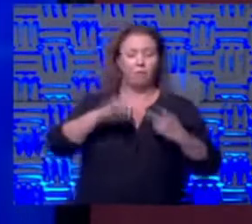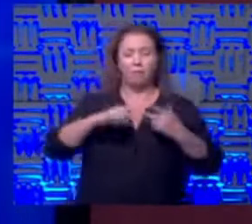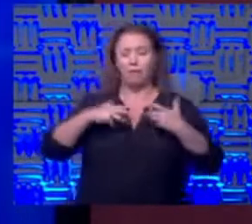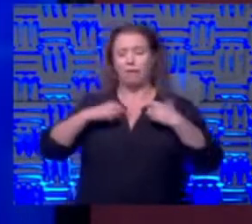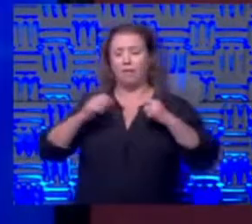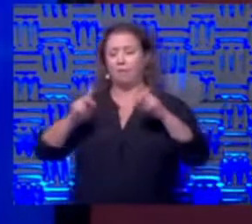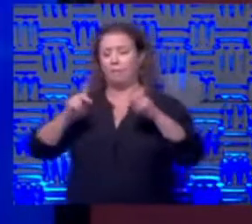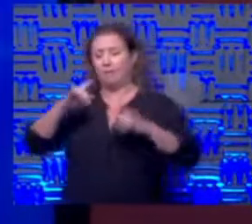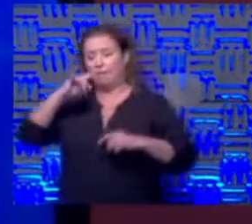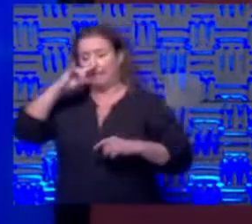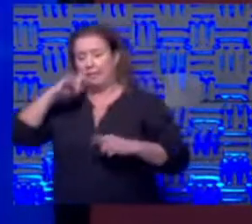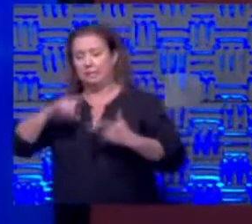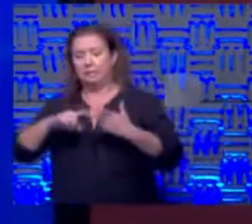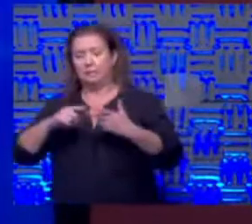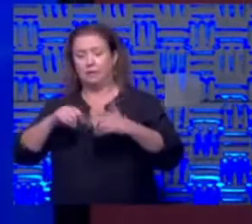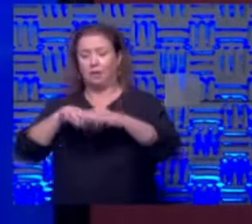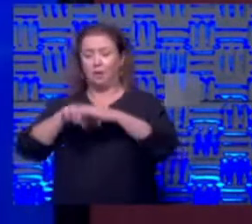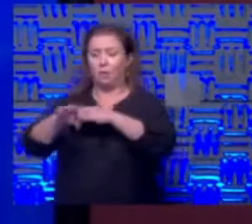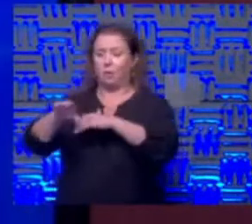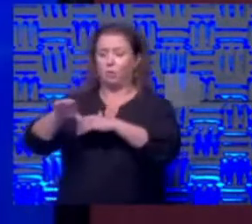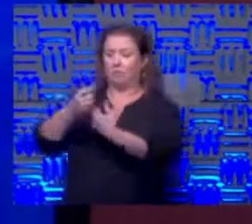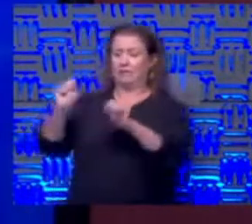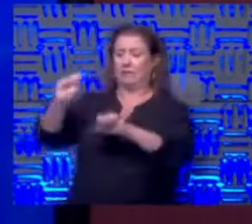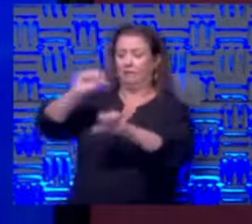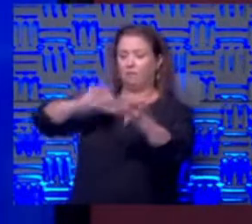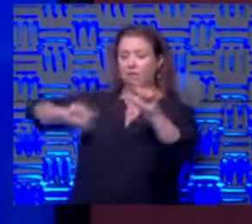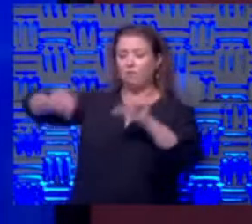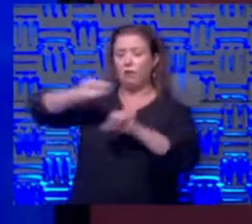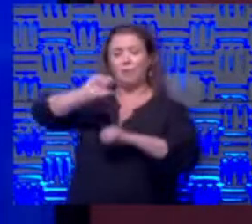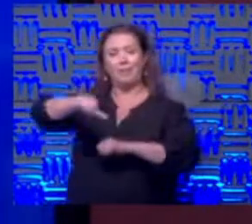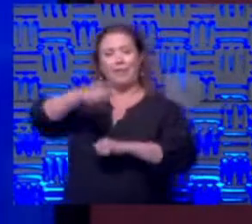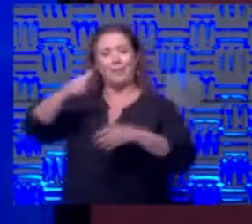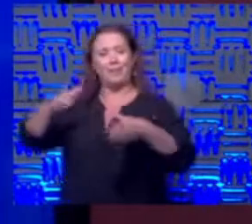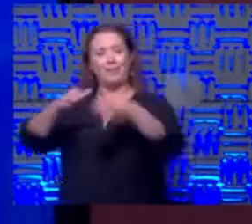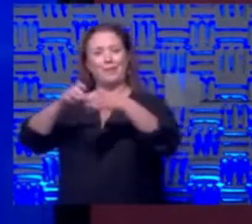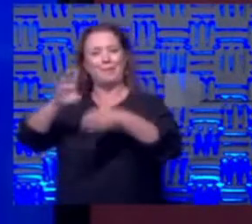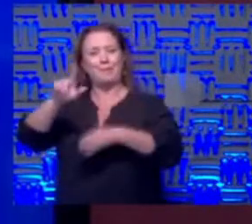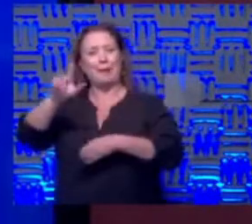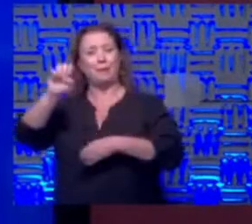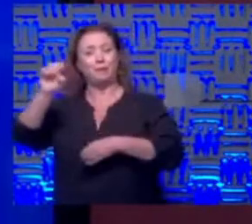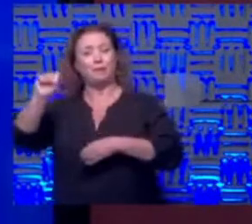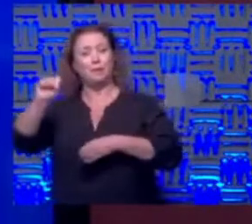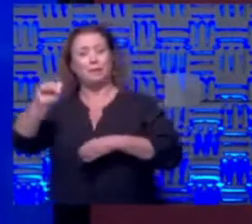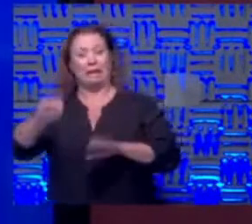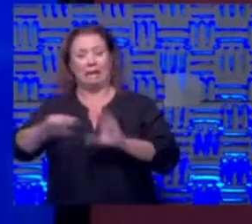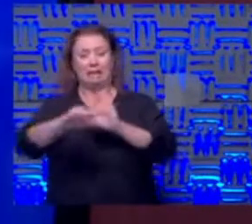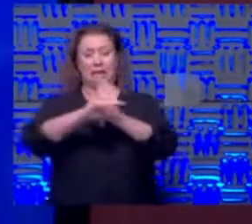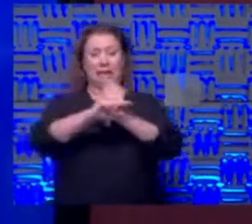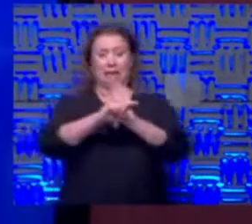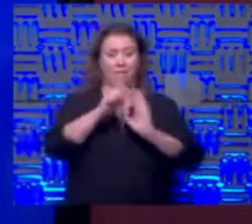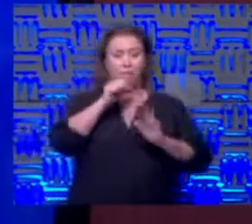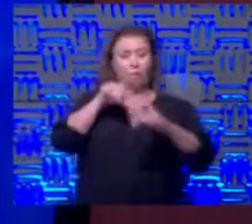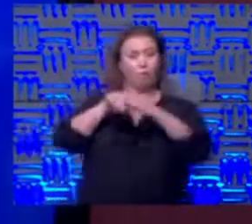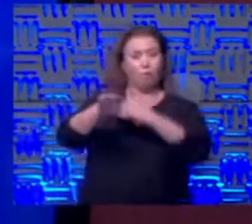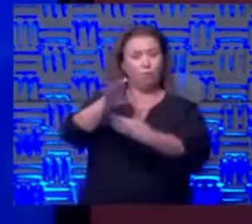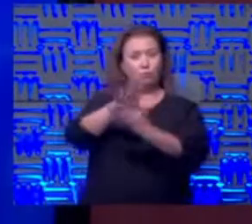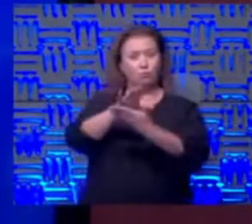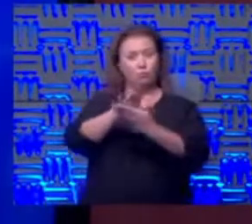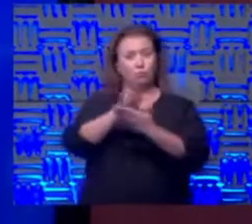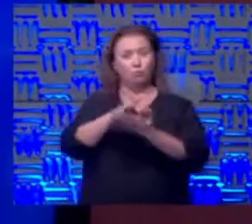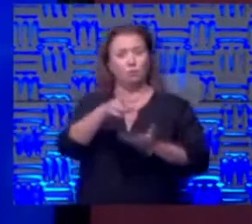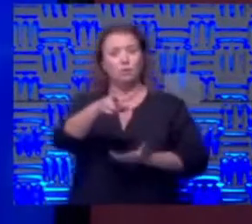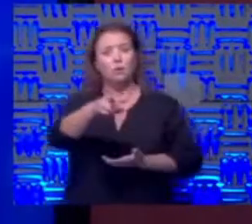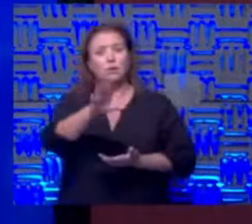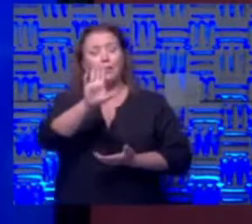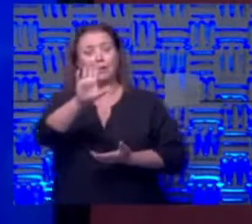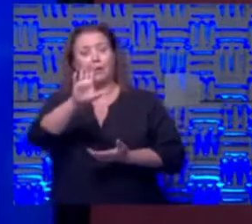kids? Can I have you safe to go in and interact with those other bubbles? And what's the downside if you don't go to school? Does your child go at